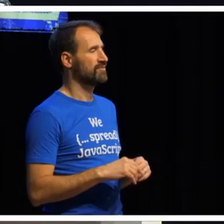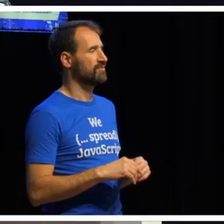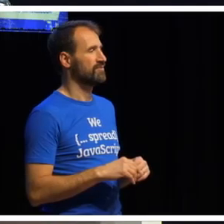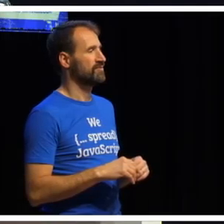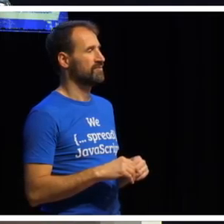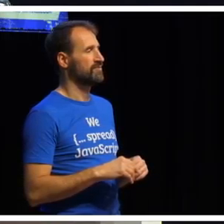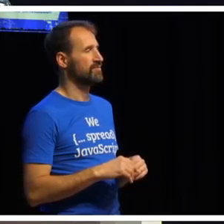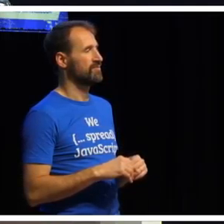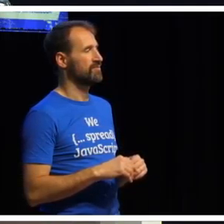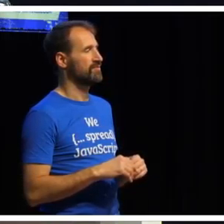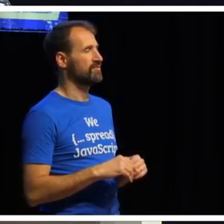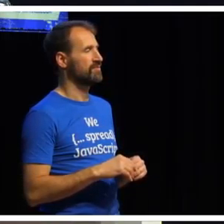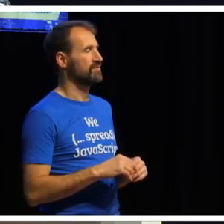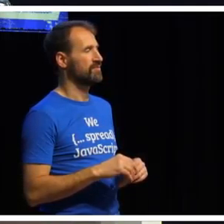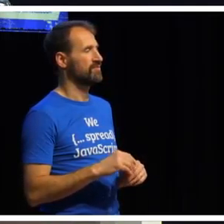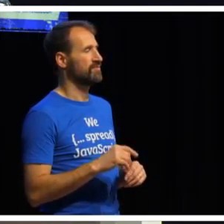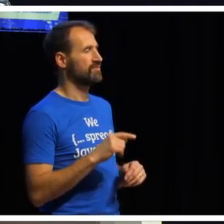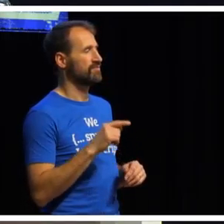And then